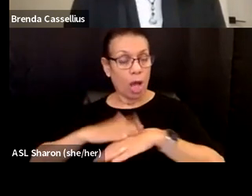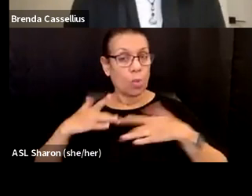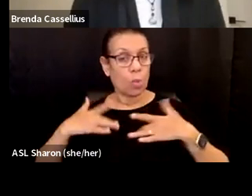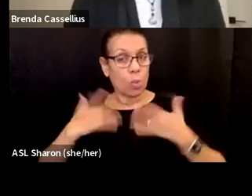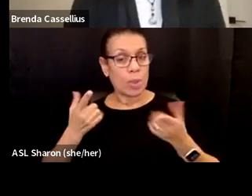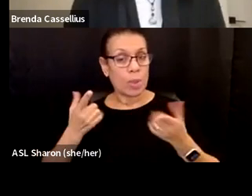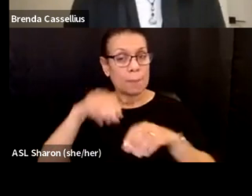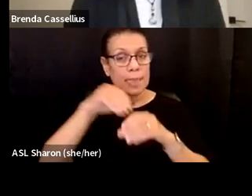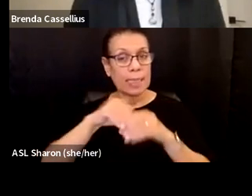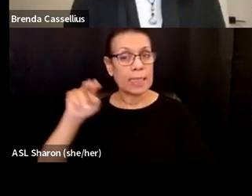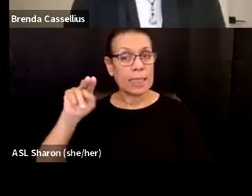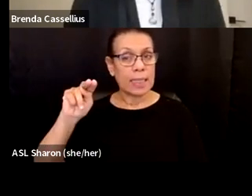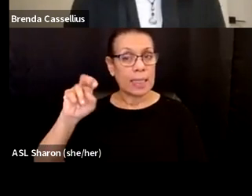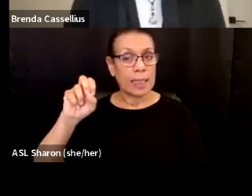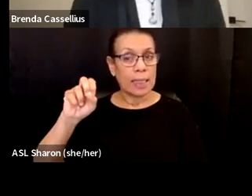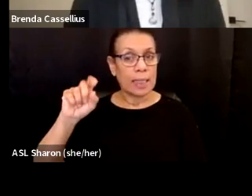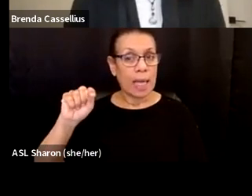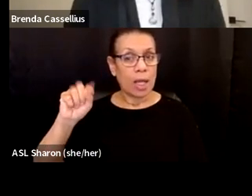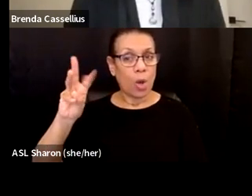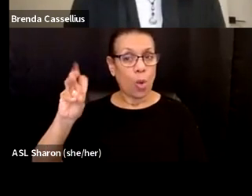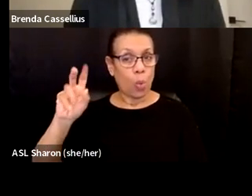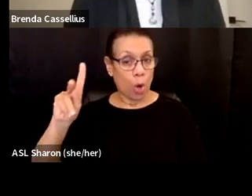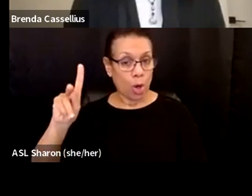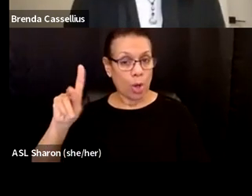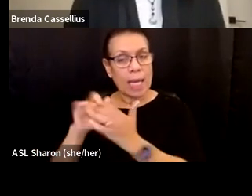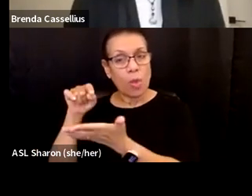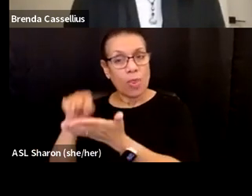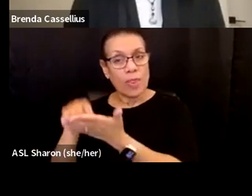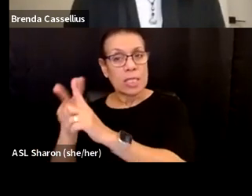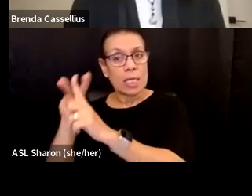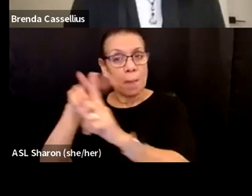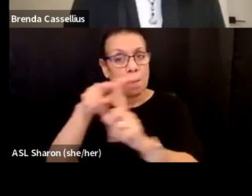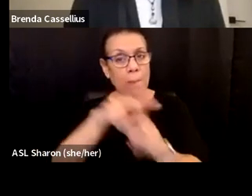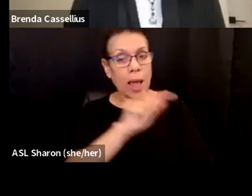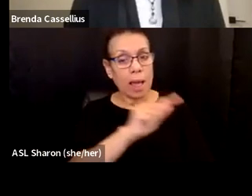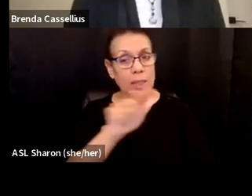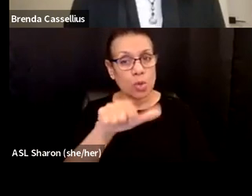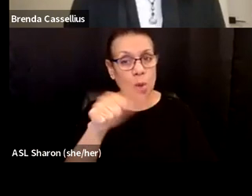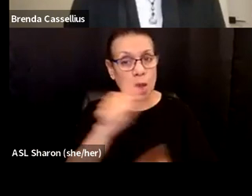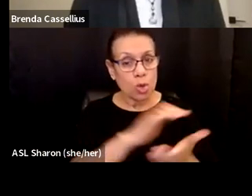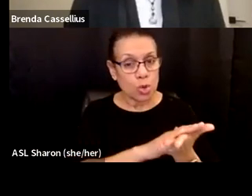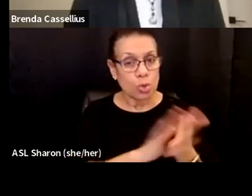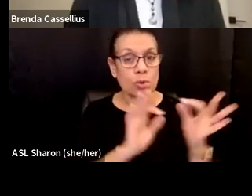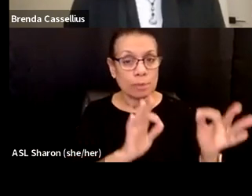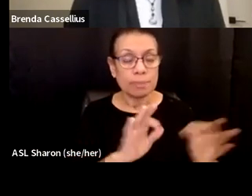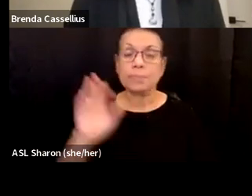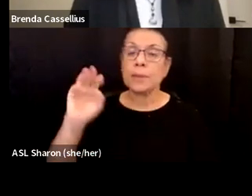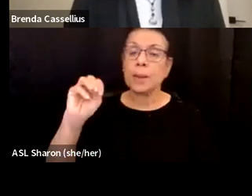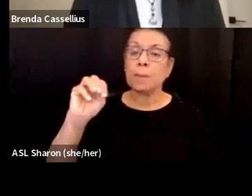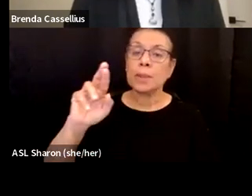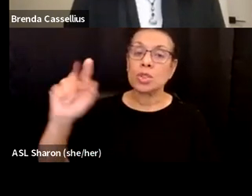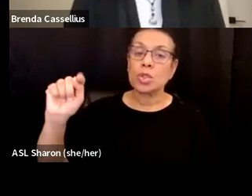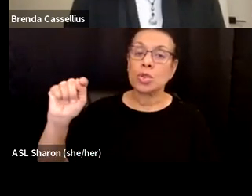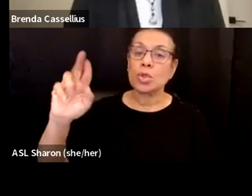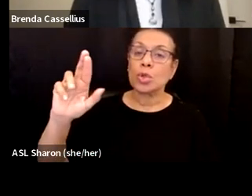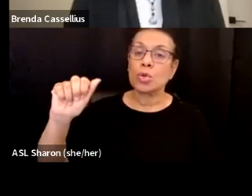in the network and how it can also help other schools in the district thank you of course yeah mr tran thank you